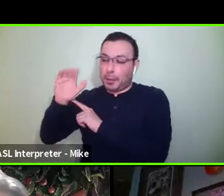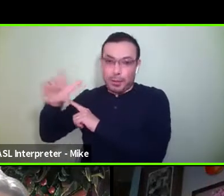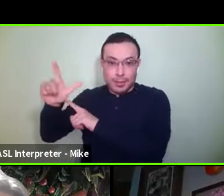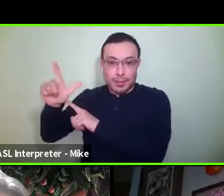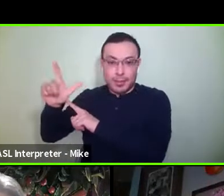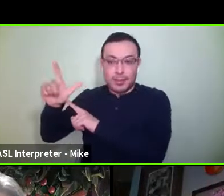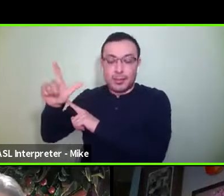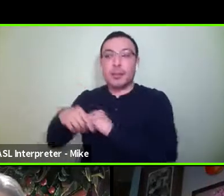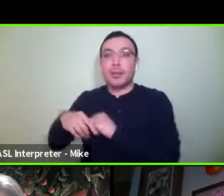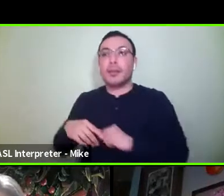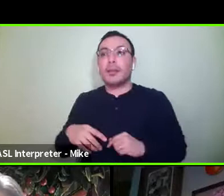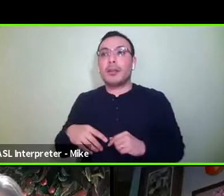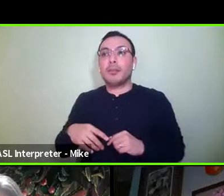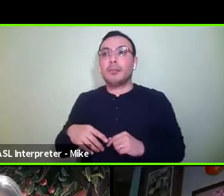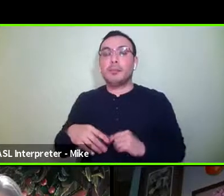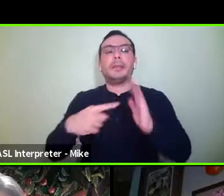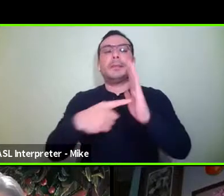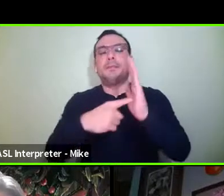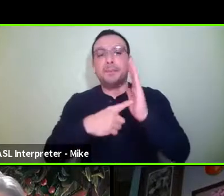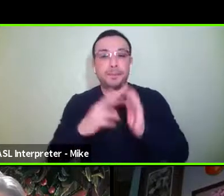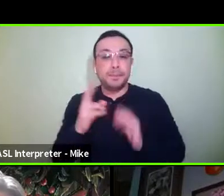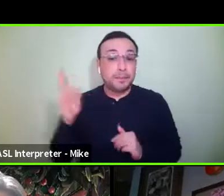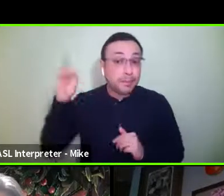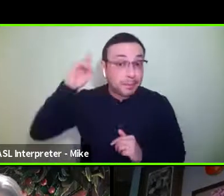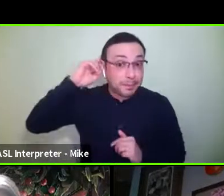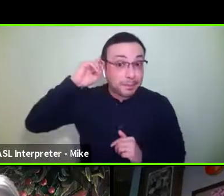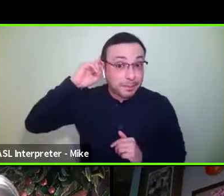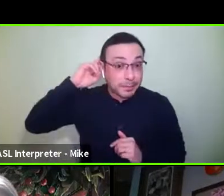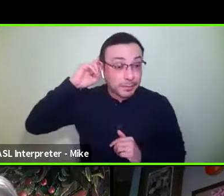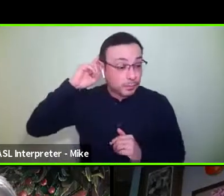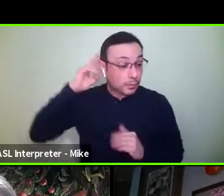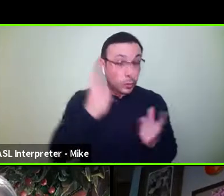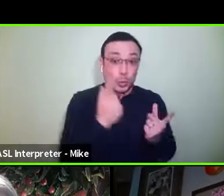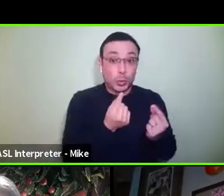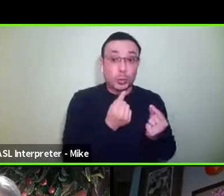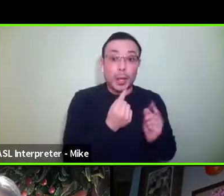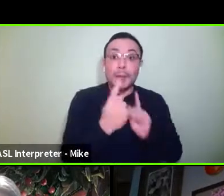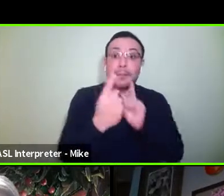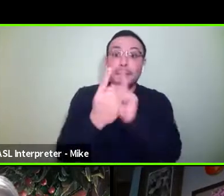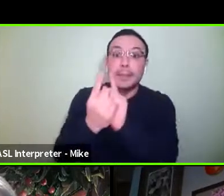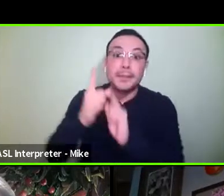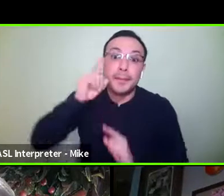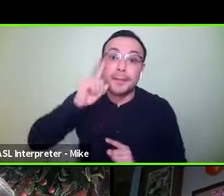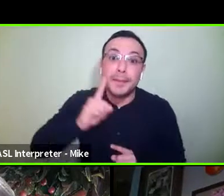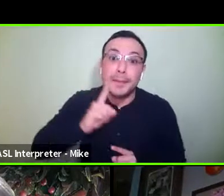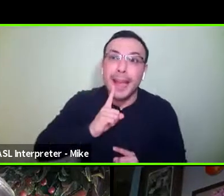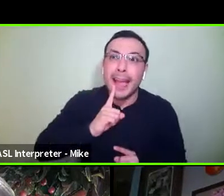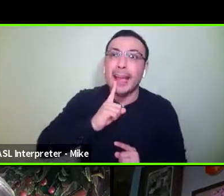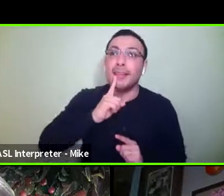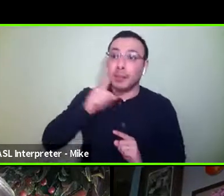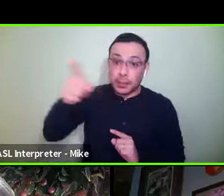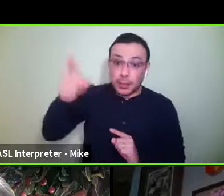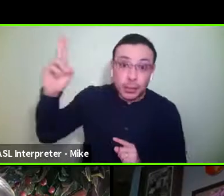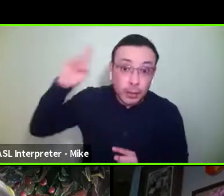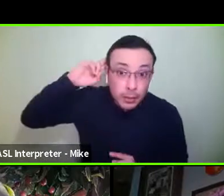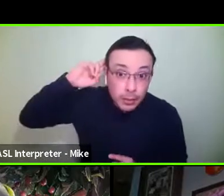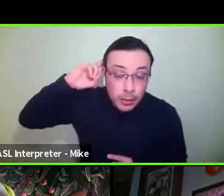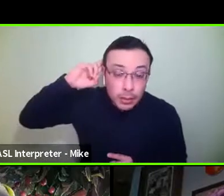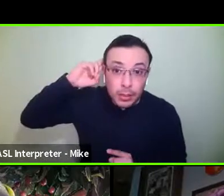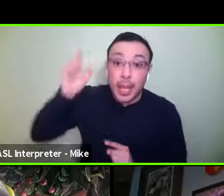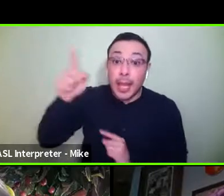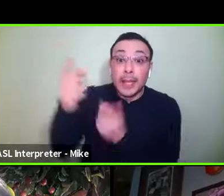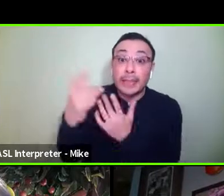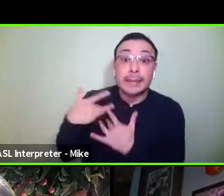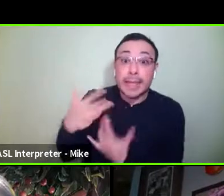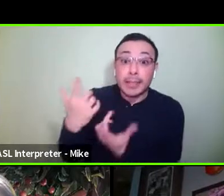but realize it's just a strong hearing aid. It won't make your child hearing. And so you should also accompany it with sign language and just